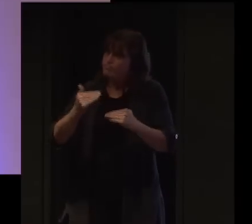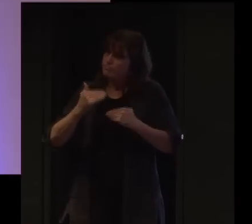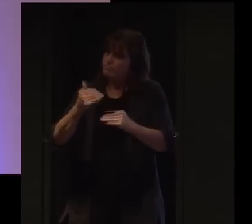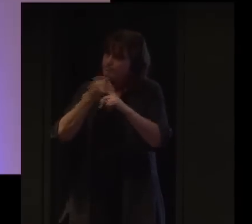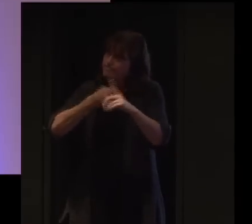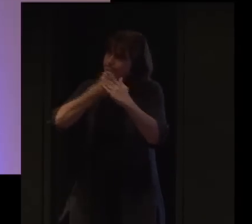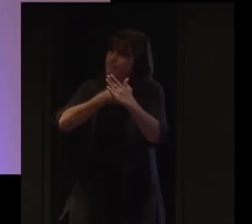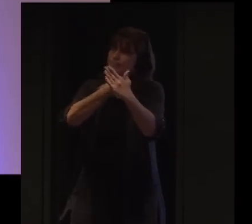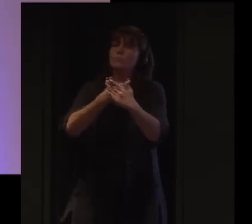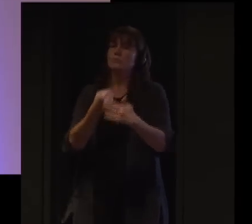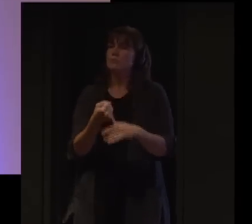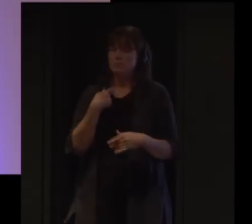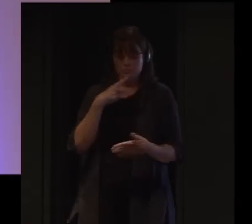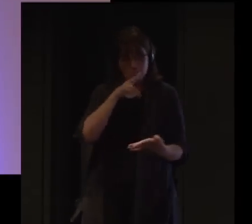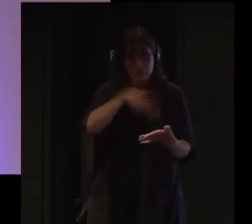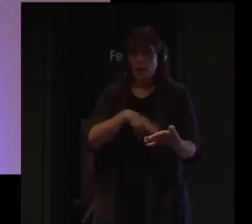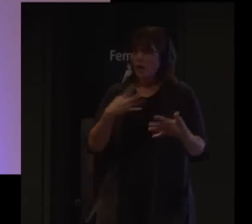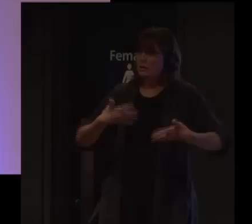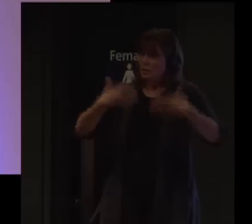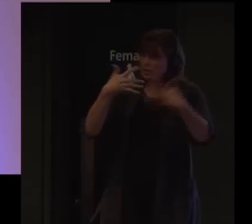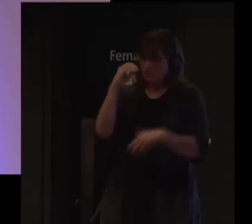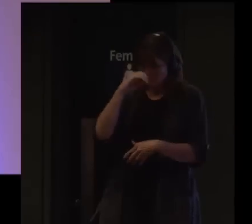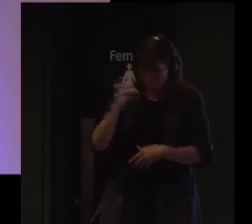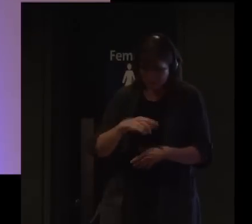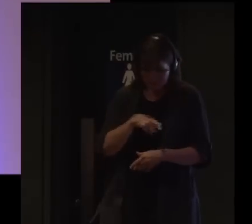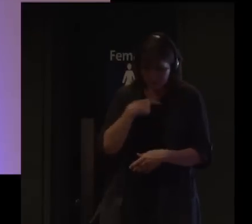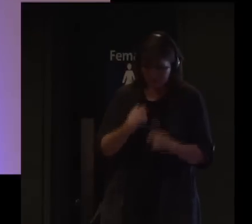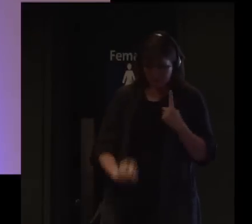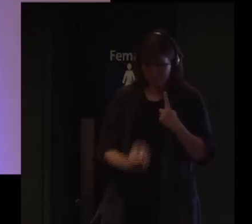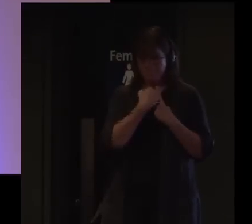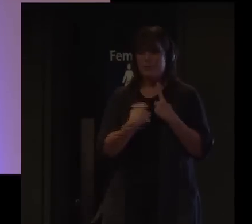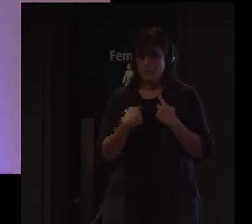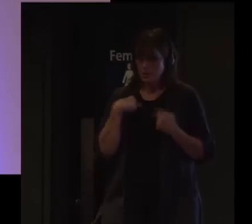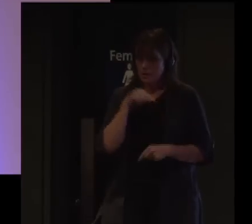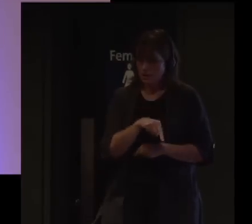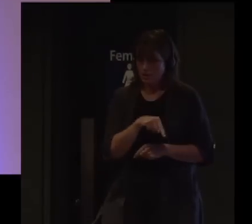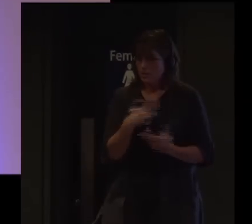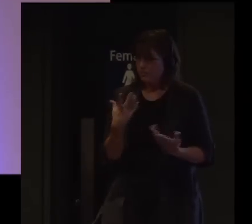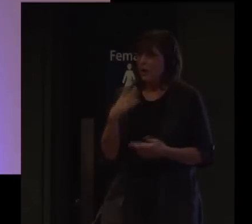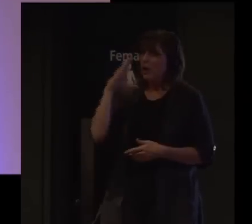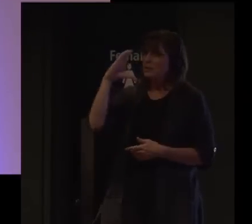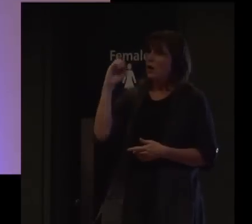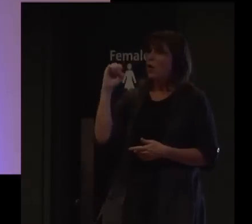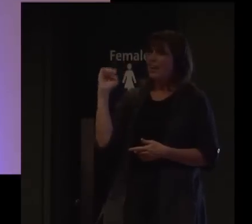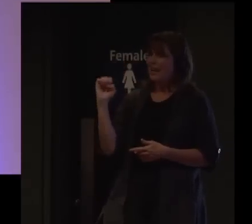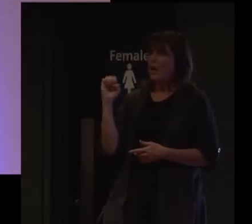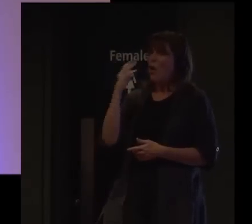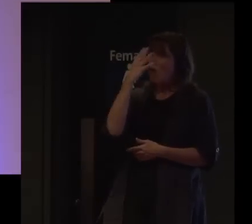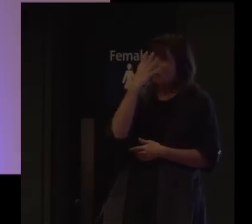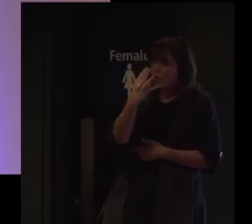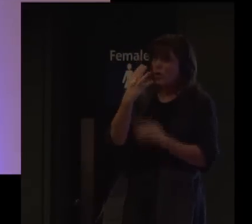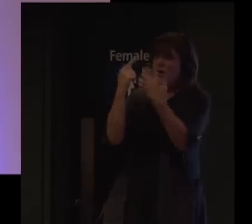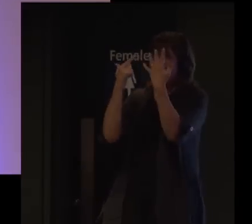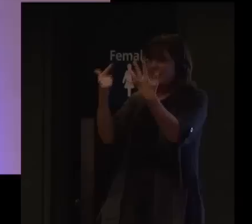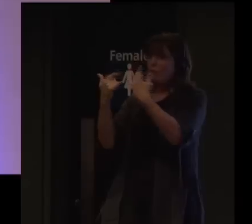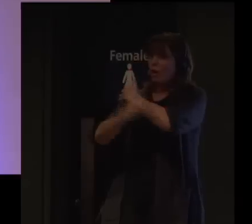those statistics that, I mean, we talk about the Council of Europe, there are 47 member states. If we